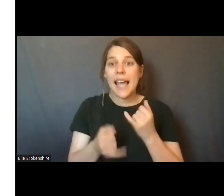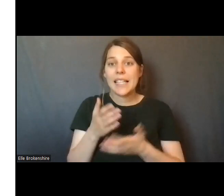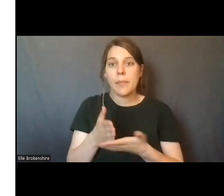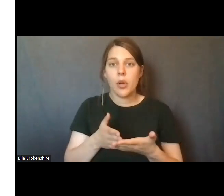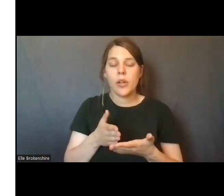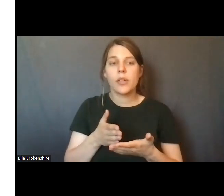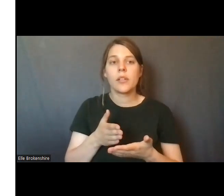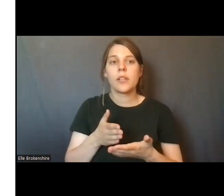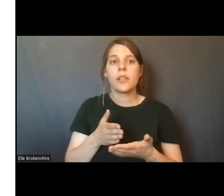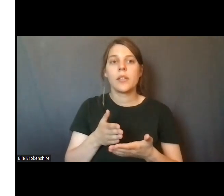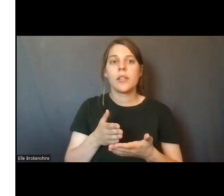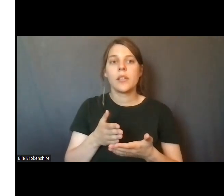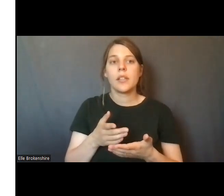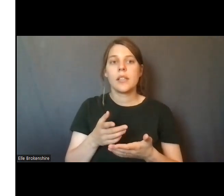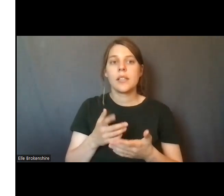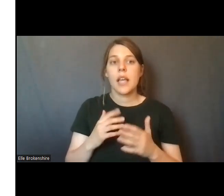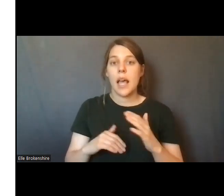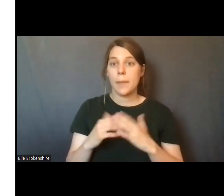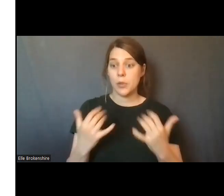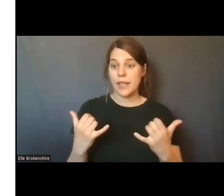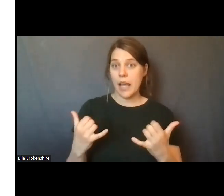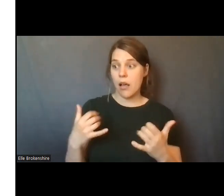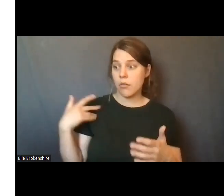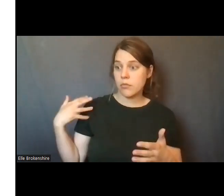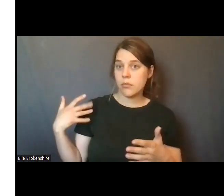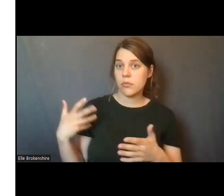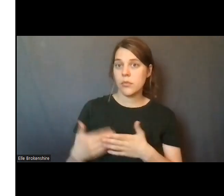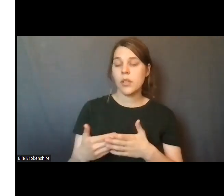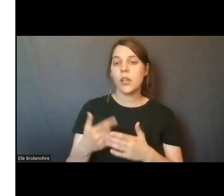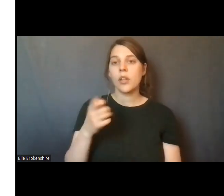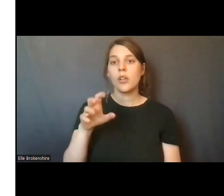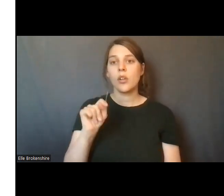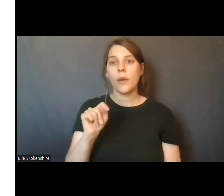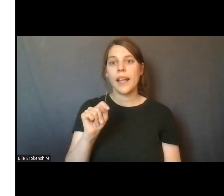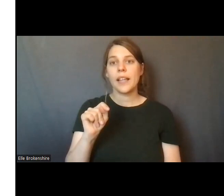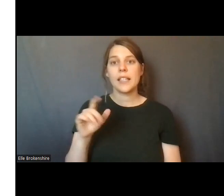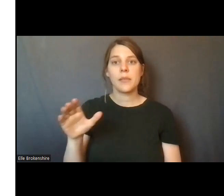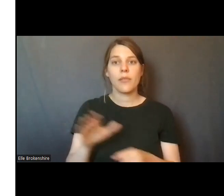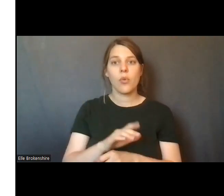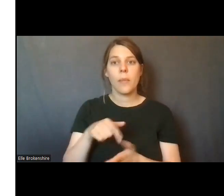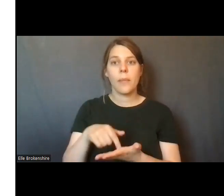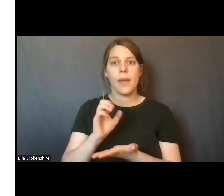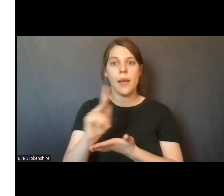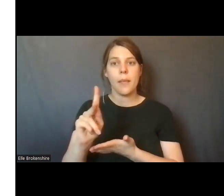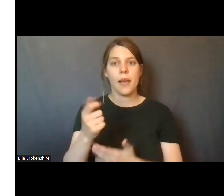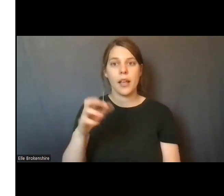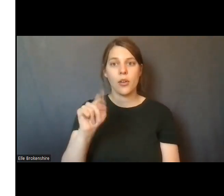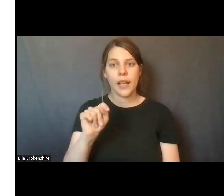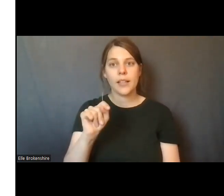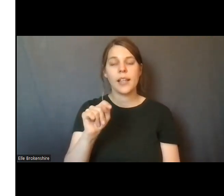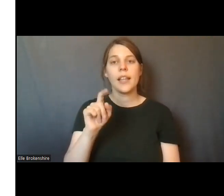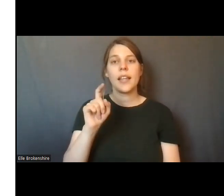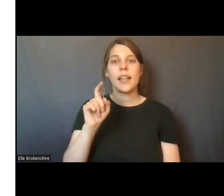is up to this time, our grants have been completely reimbursement grants. The group had to spend some money and then send